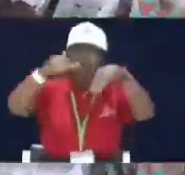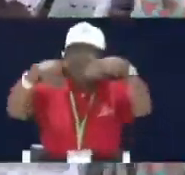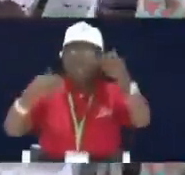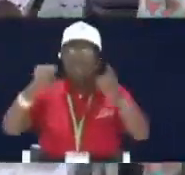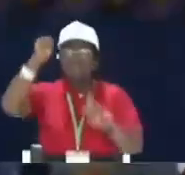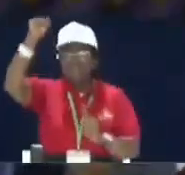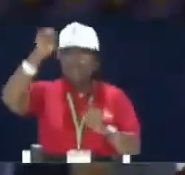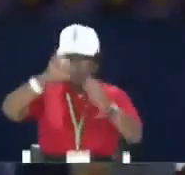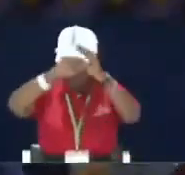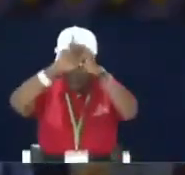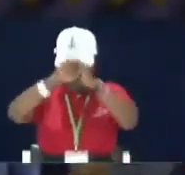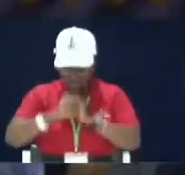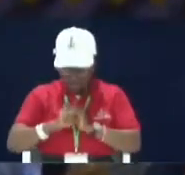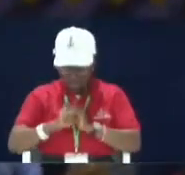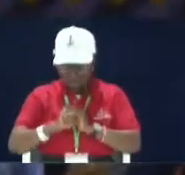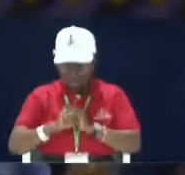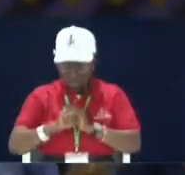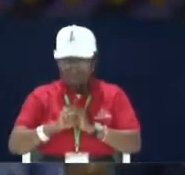Worship him.